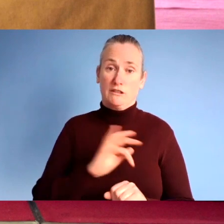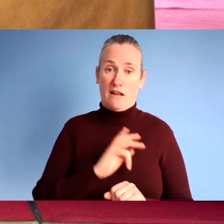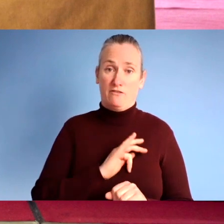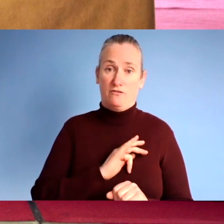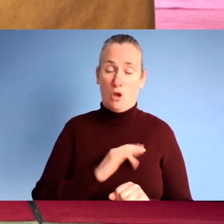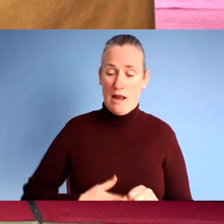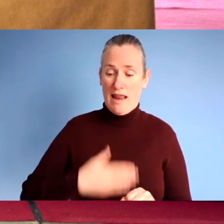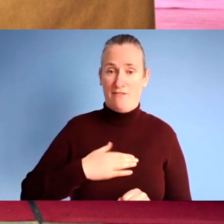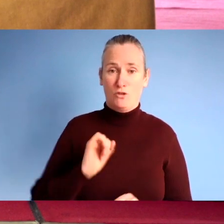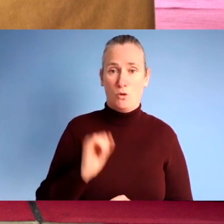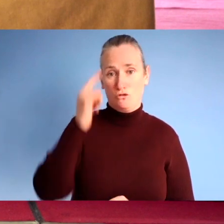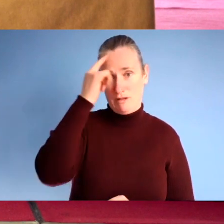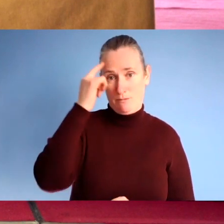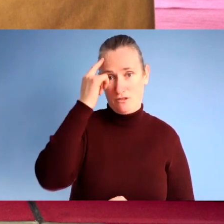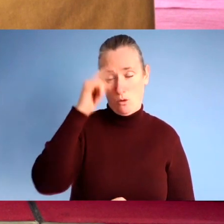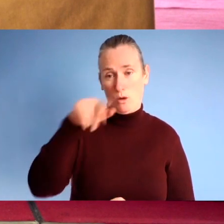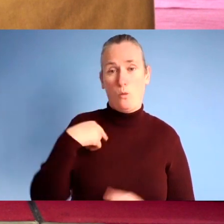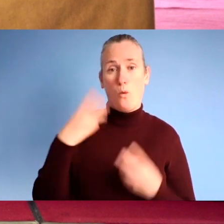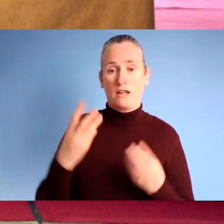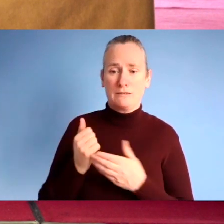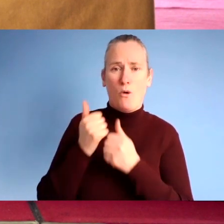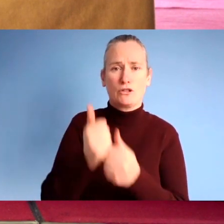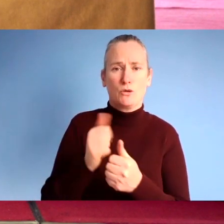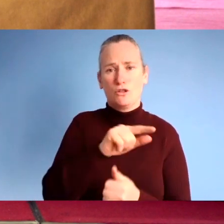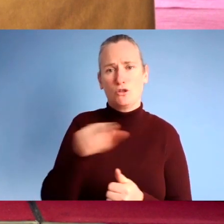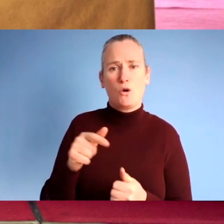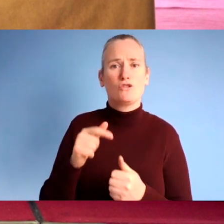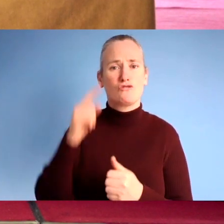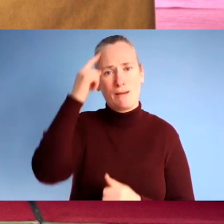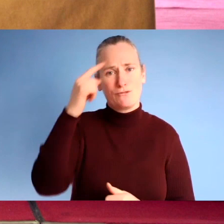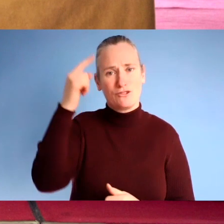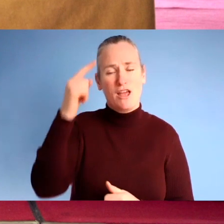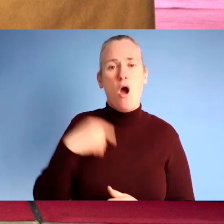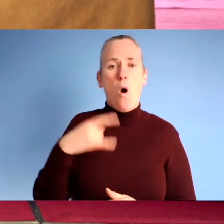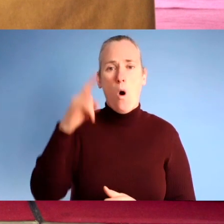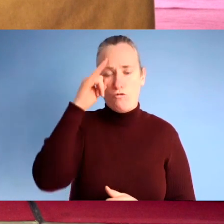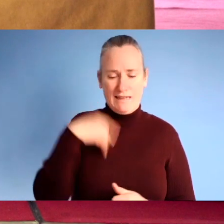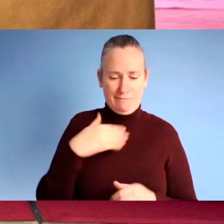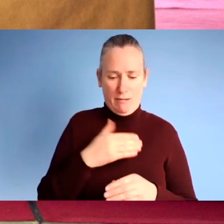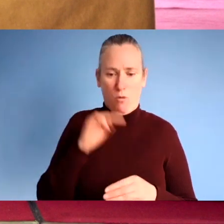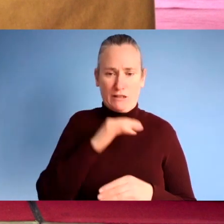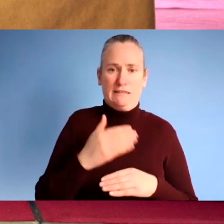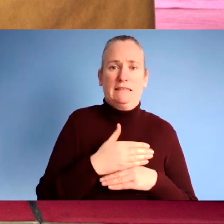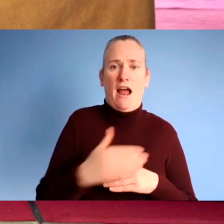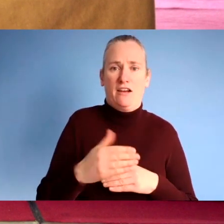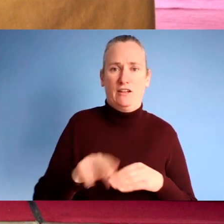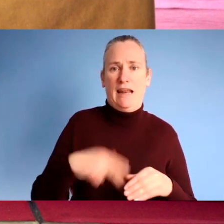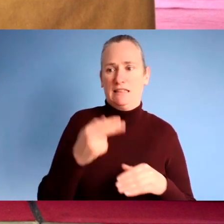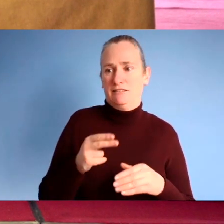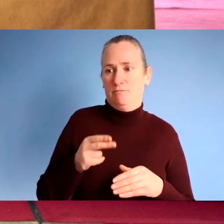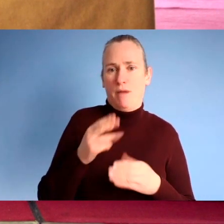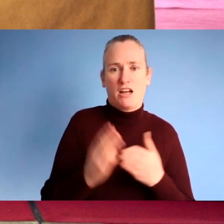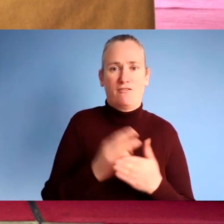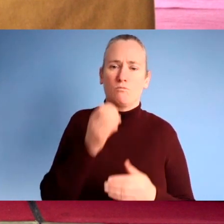you lived your dreams, we want you to support you in your dreams. But we hope that this is a really important launchpad for you in the next phase of your wonderful